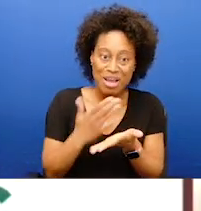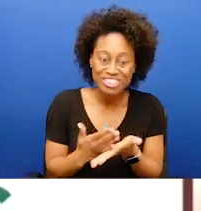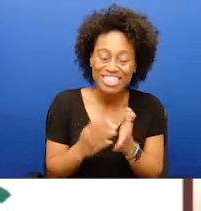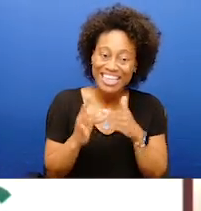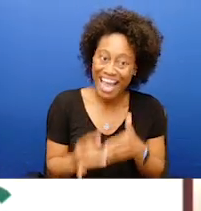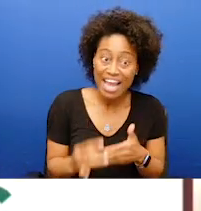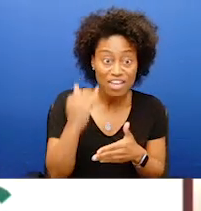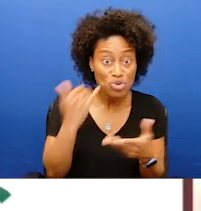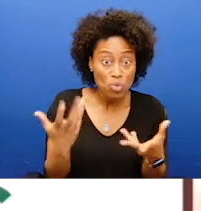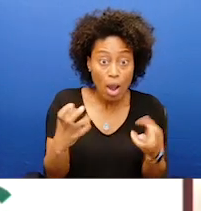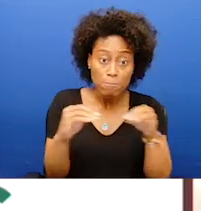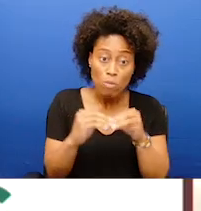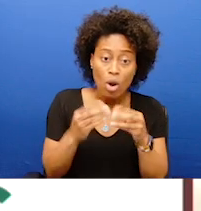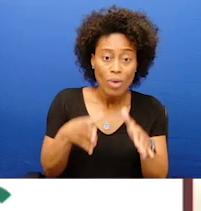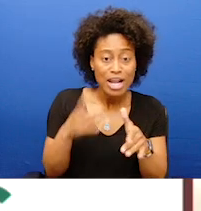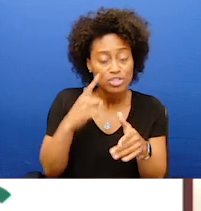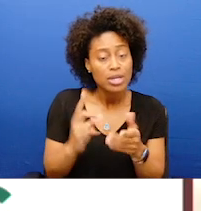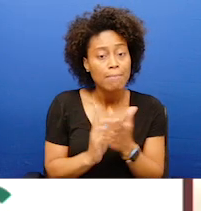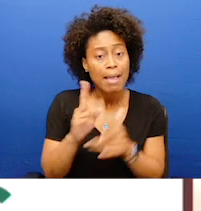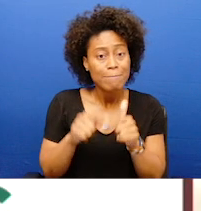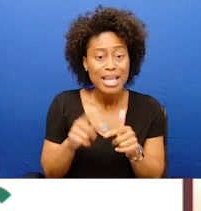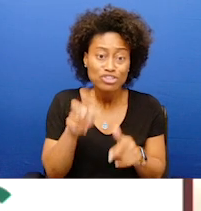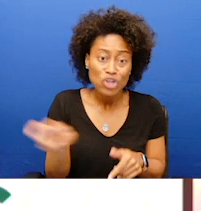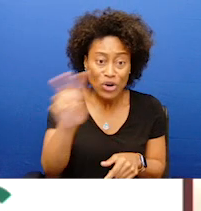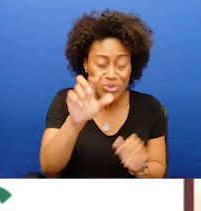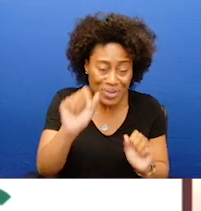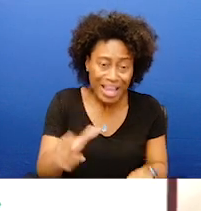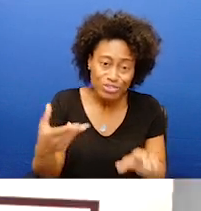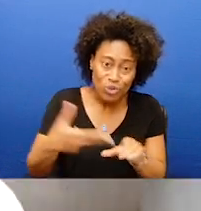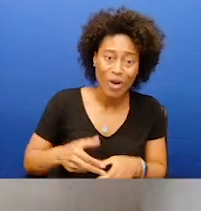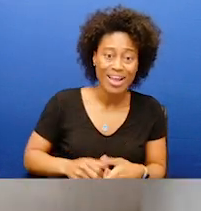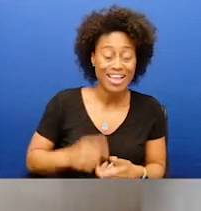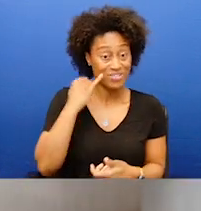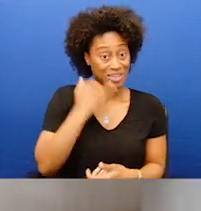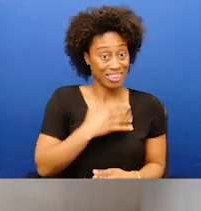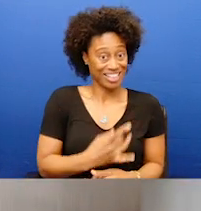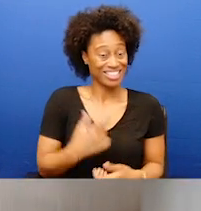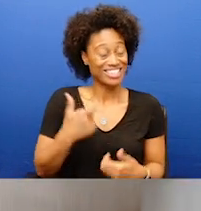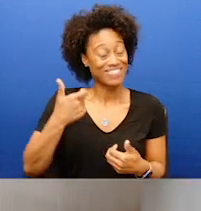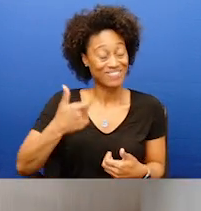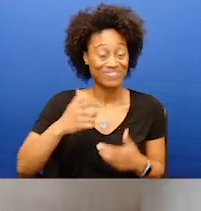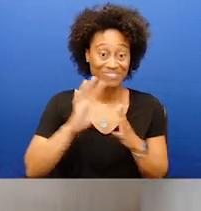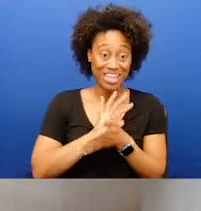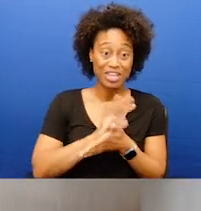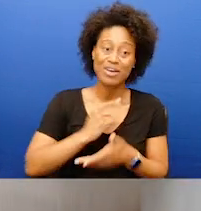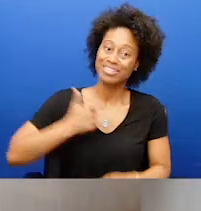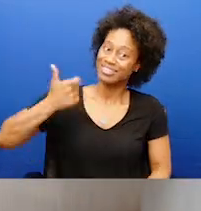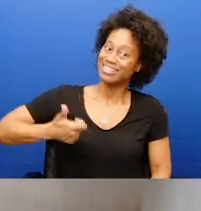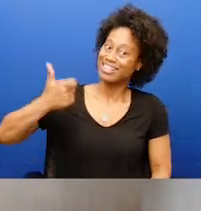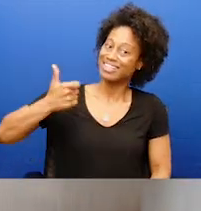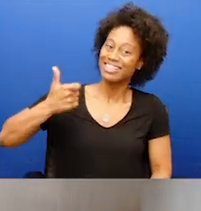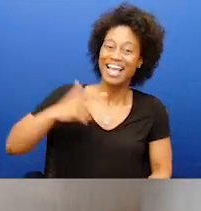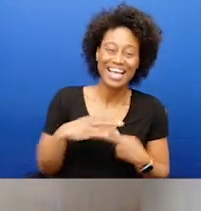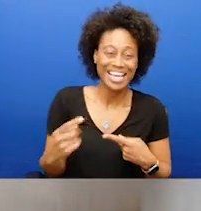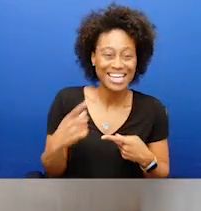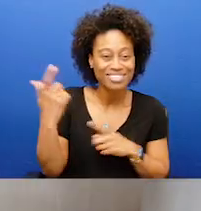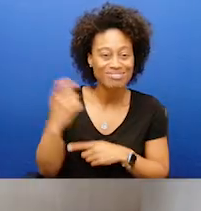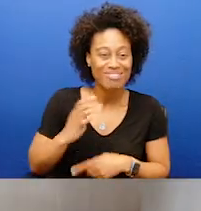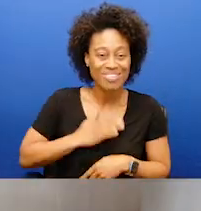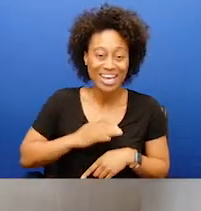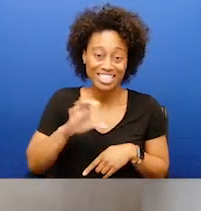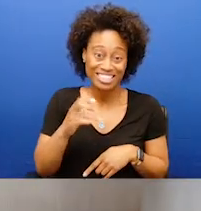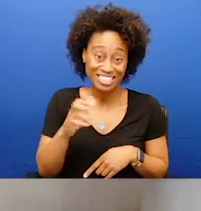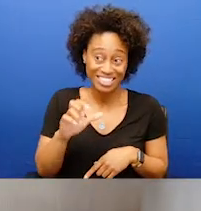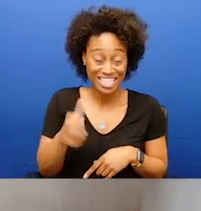on a budget guide if you're looking for more ways to be supported on your plant-based journey. If you liked this video, don't forget to give us a thumbs